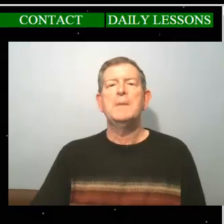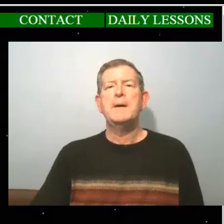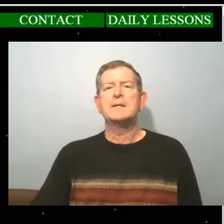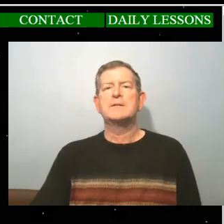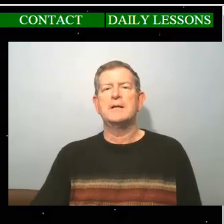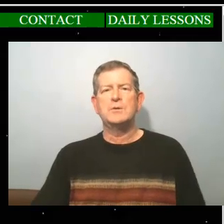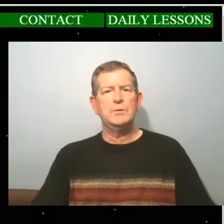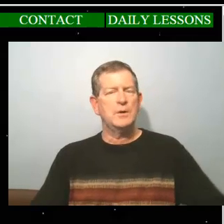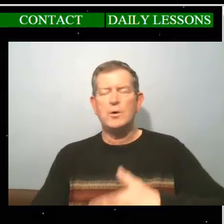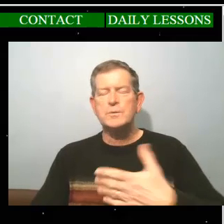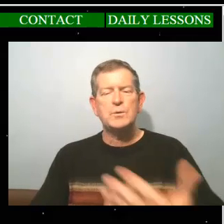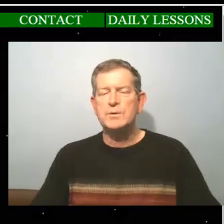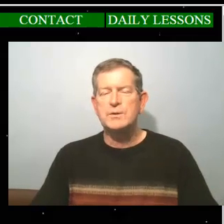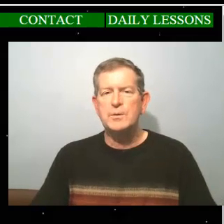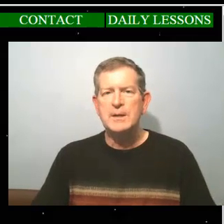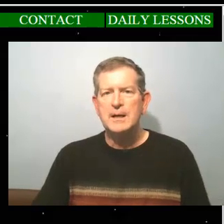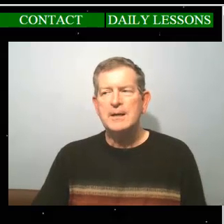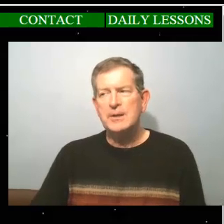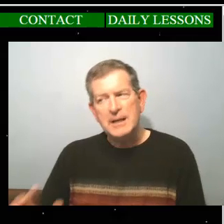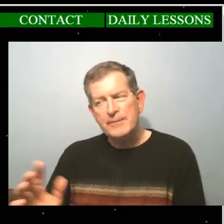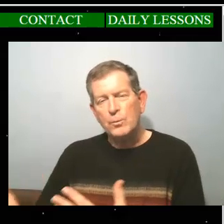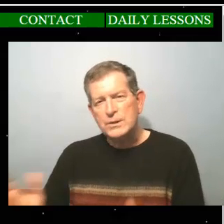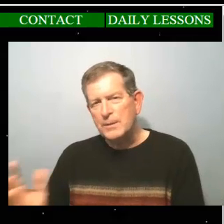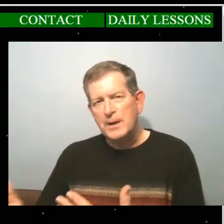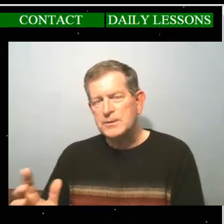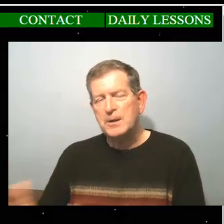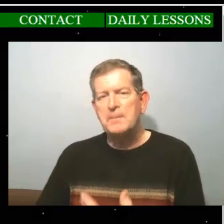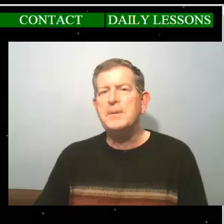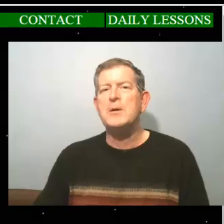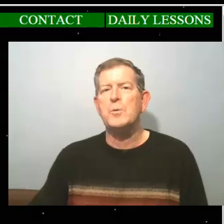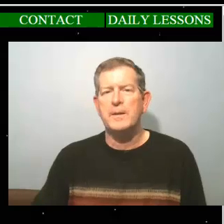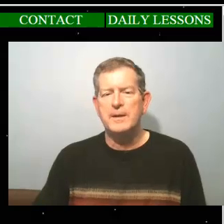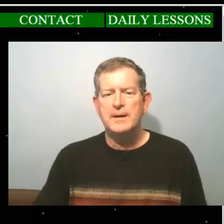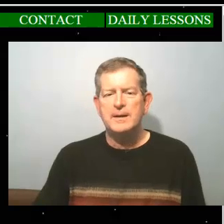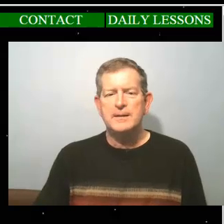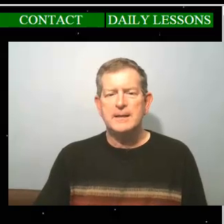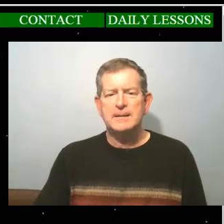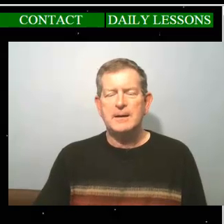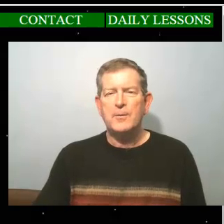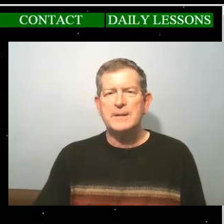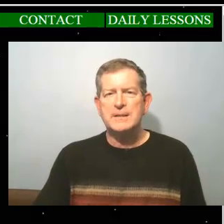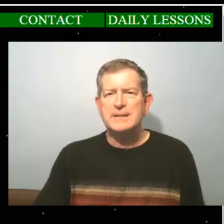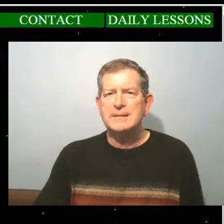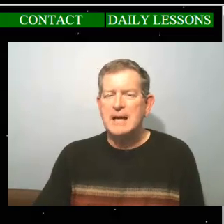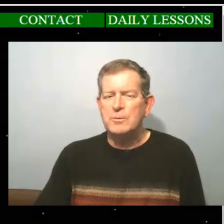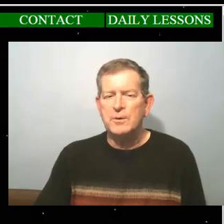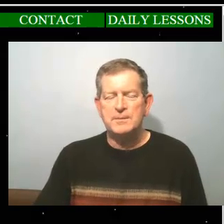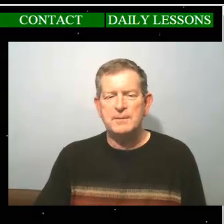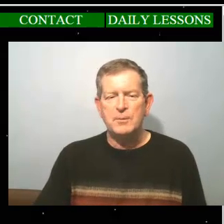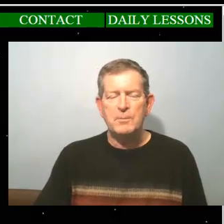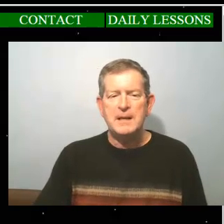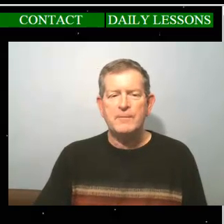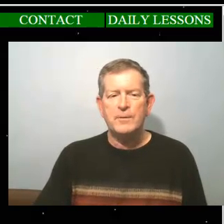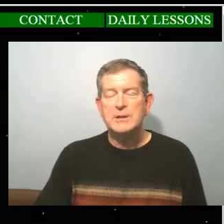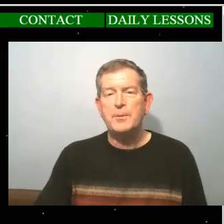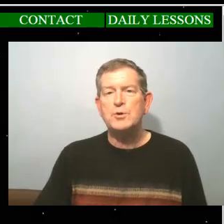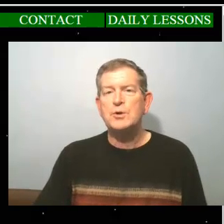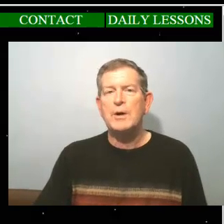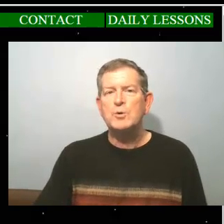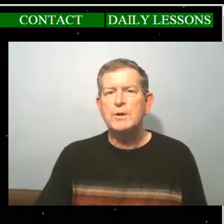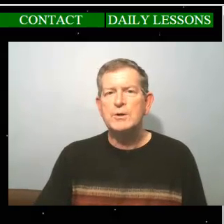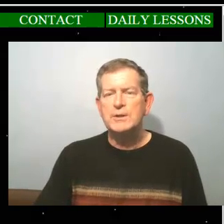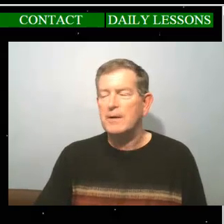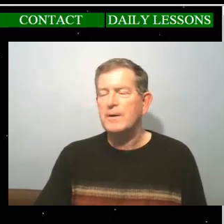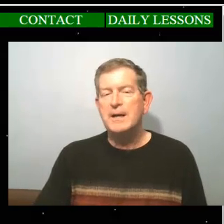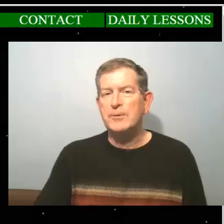So if you're an independent study student, a homeschooled student, you need to have someone else to compete with. Otherwise, it's not real meaningful. I suppose